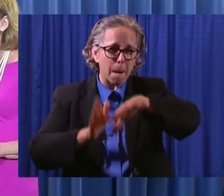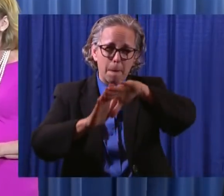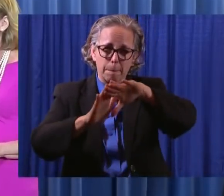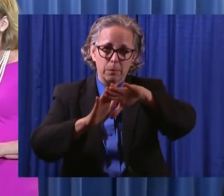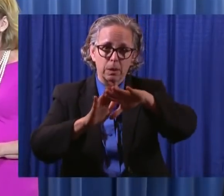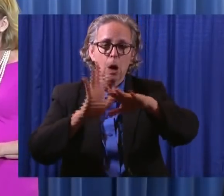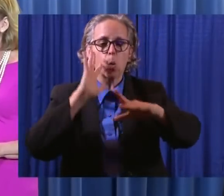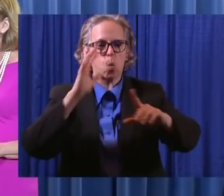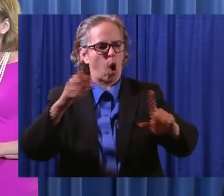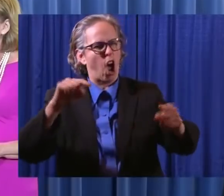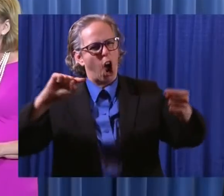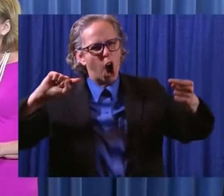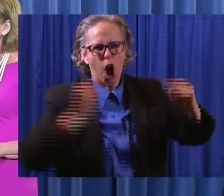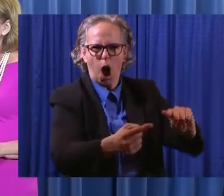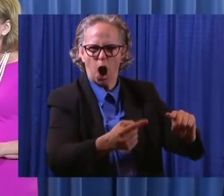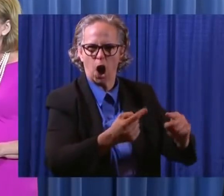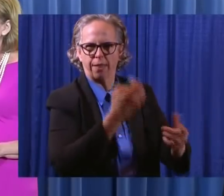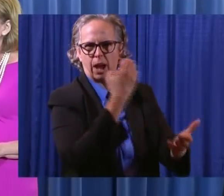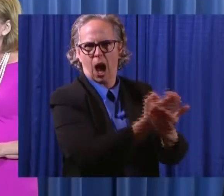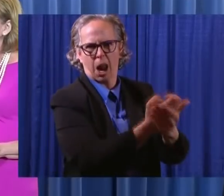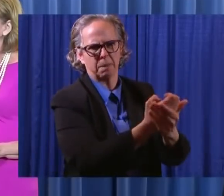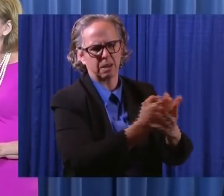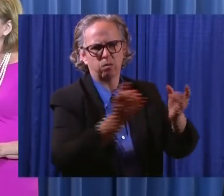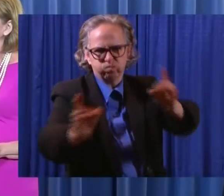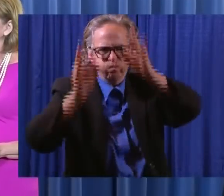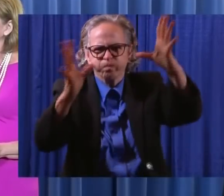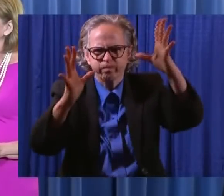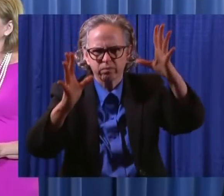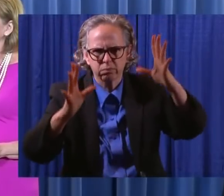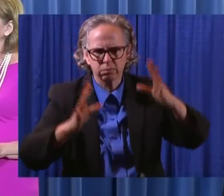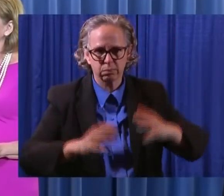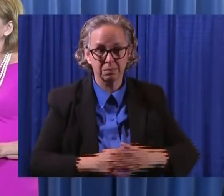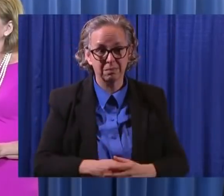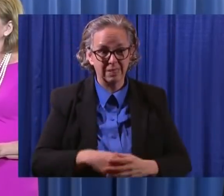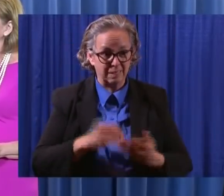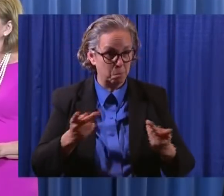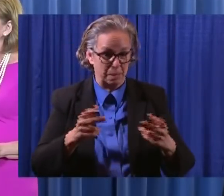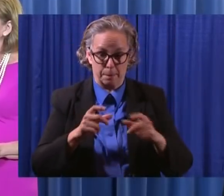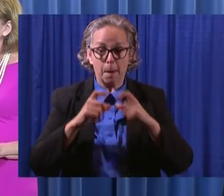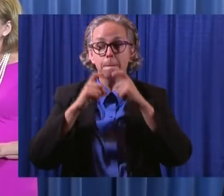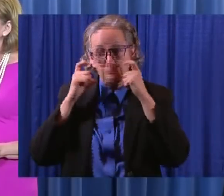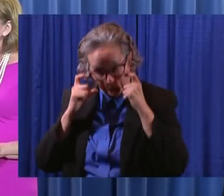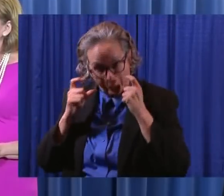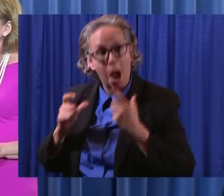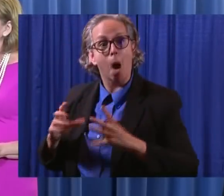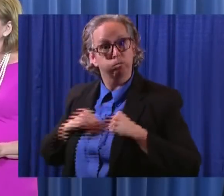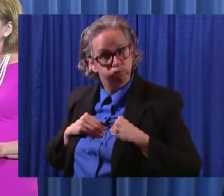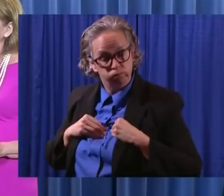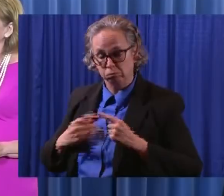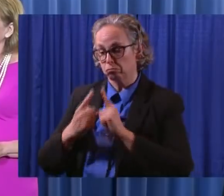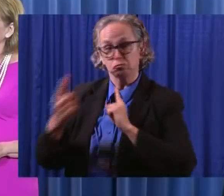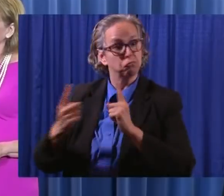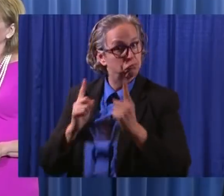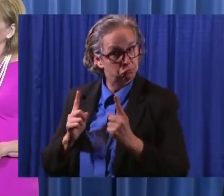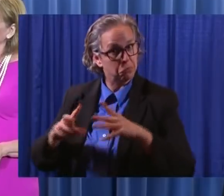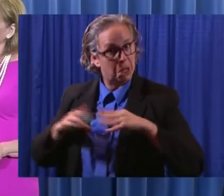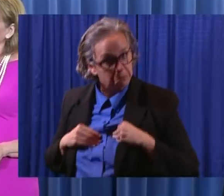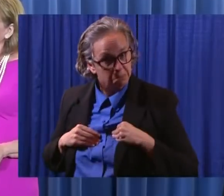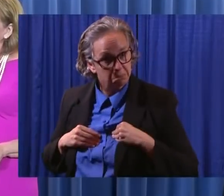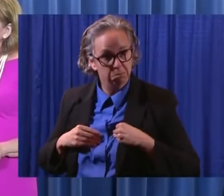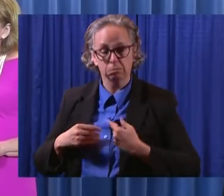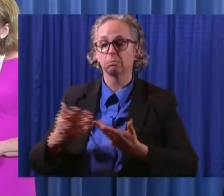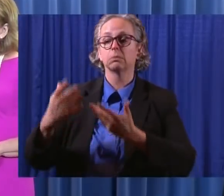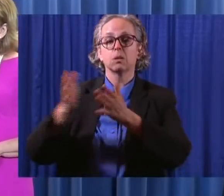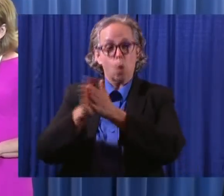difference. You know, we are seeing nationwide more numbers, higher numbers with young people as they get out.